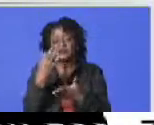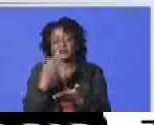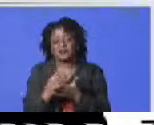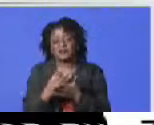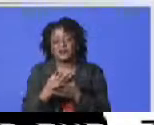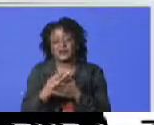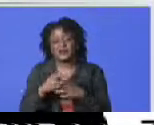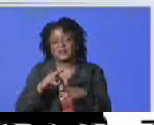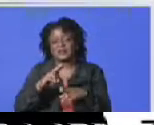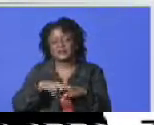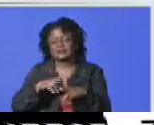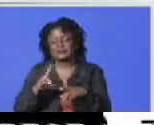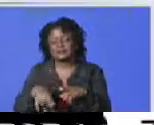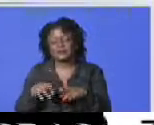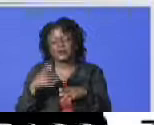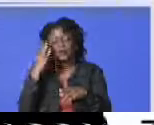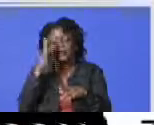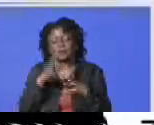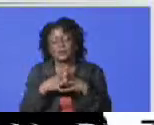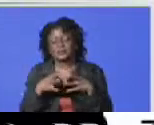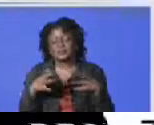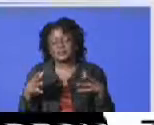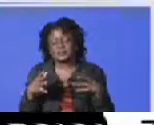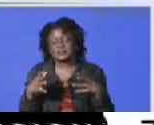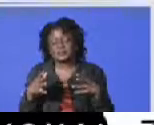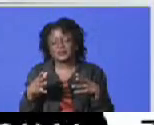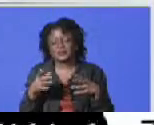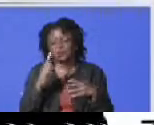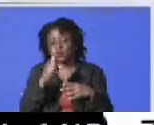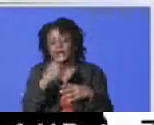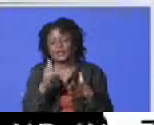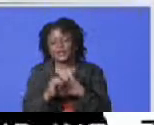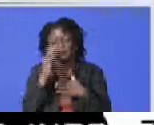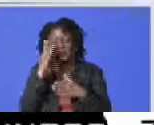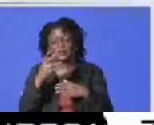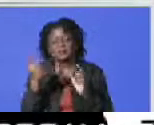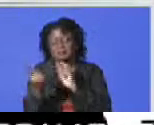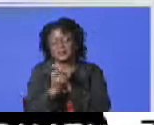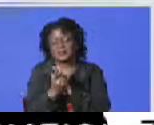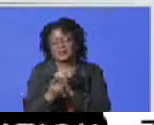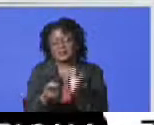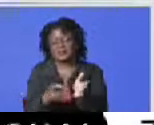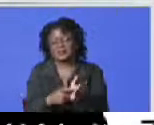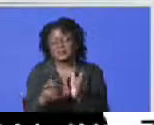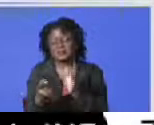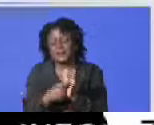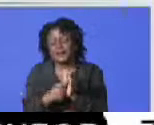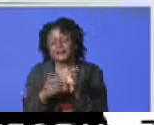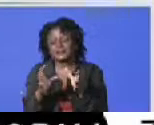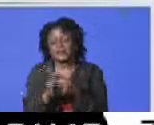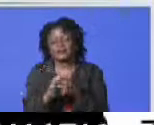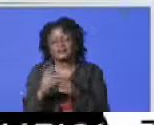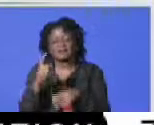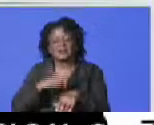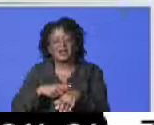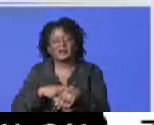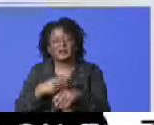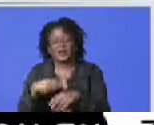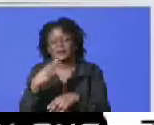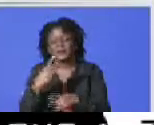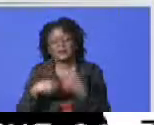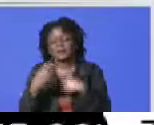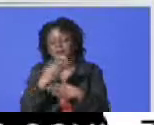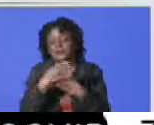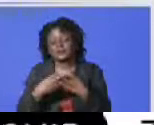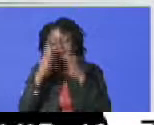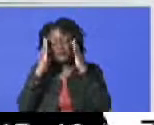public sector will be significant. But he says it's one that will meet the demands of the times. He maintains the upcoming budget is focused